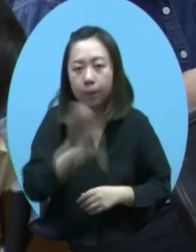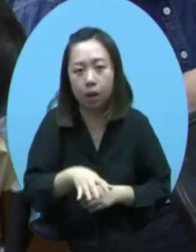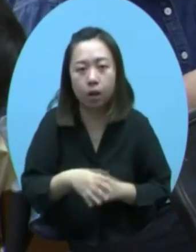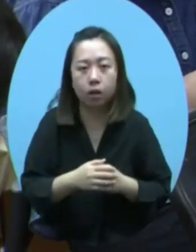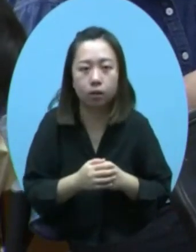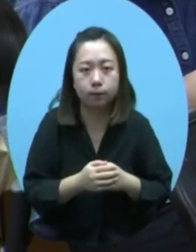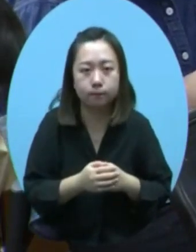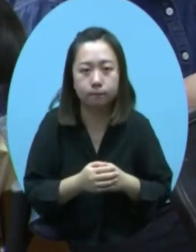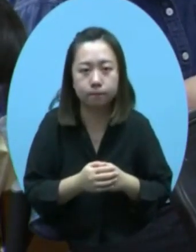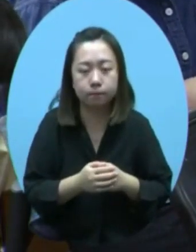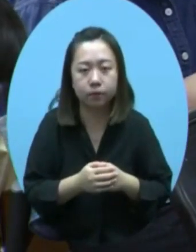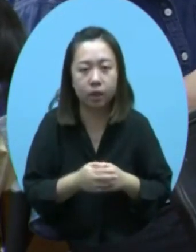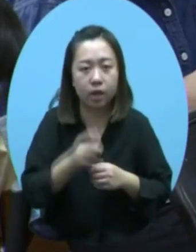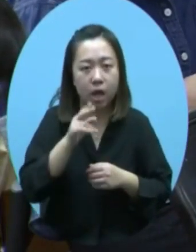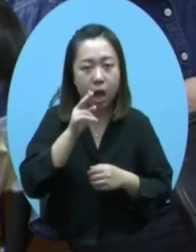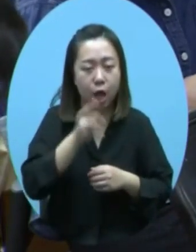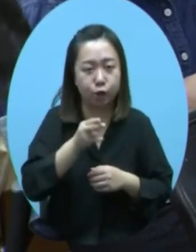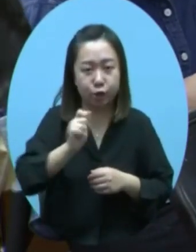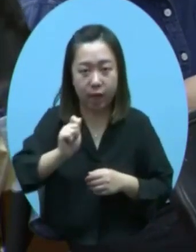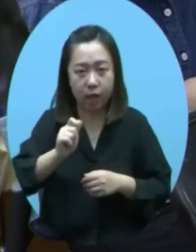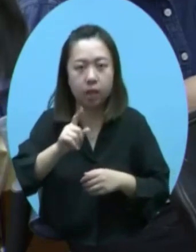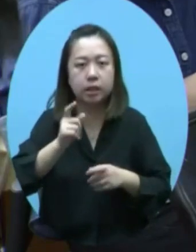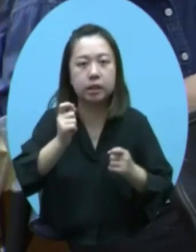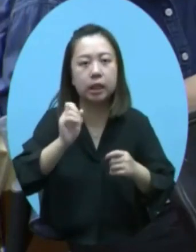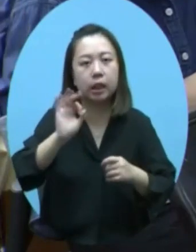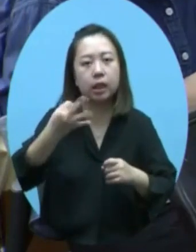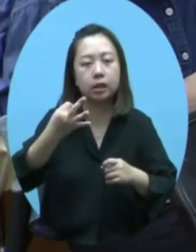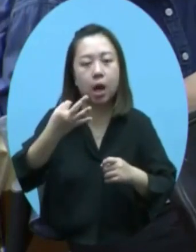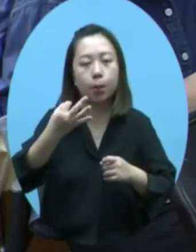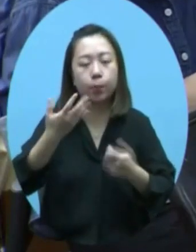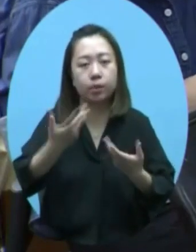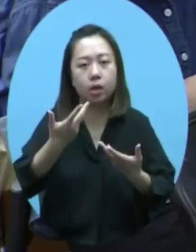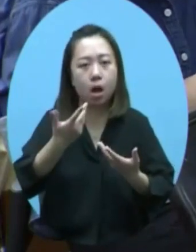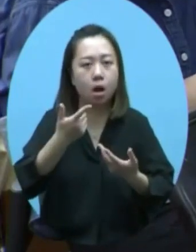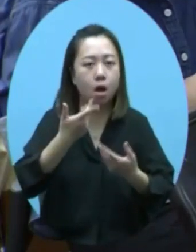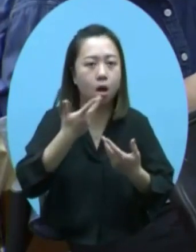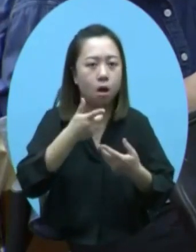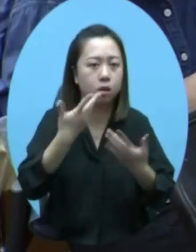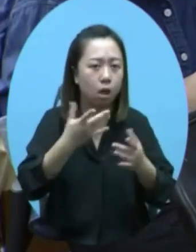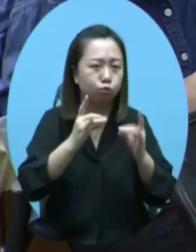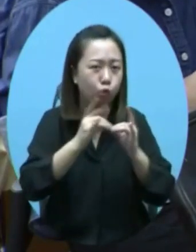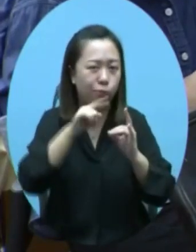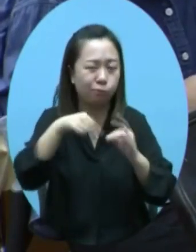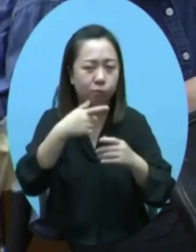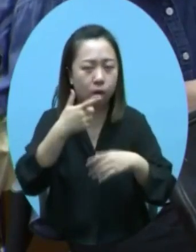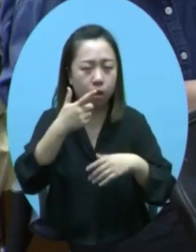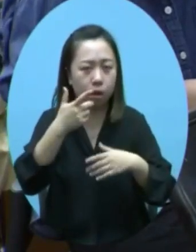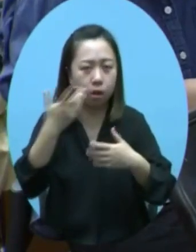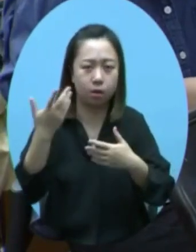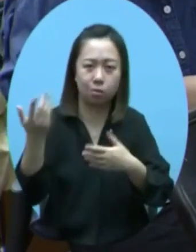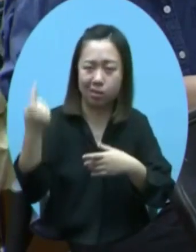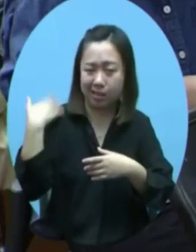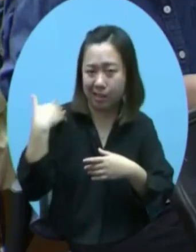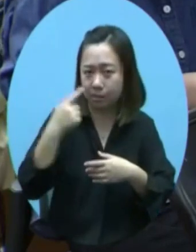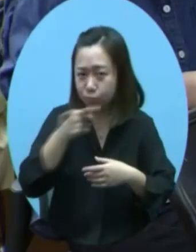them? And second, a quote for HA, on the third wave pandemic, So what are the clinical